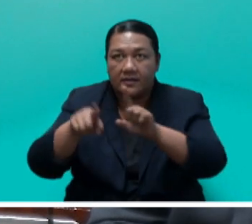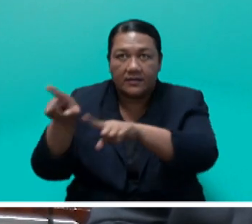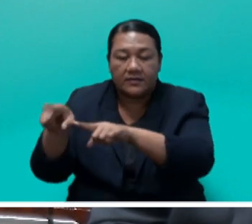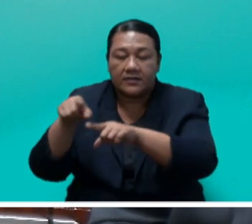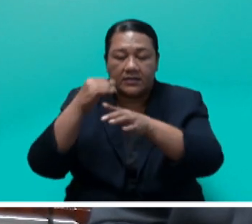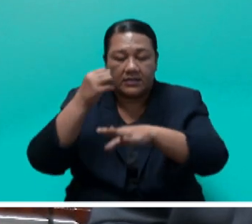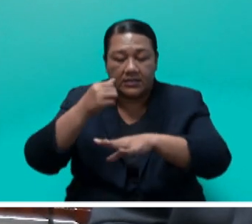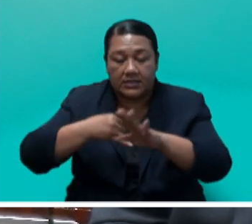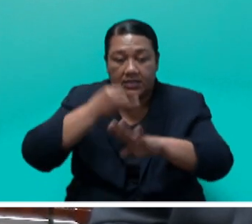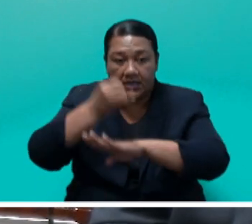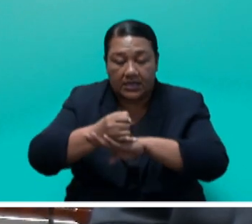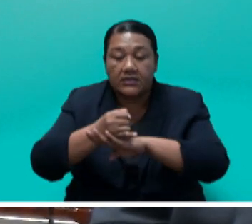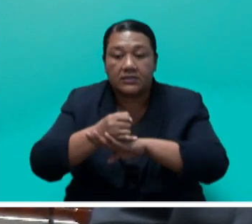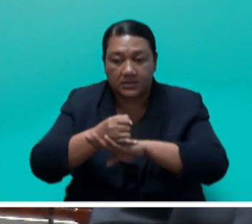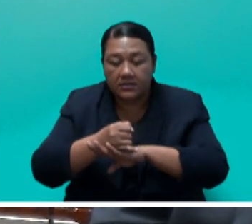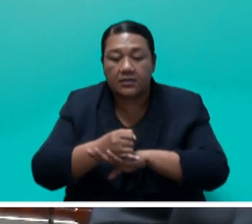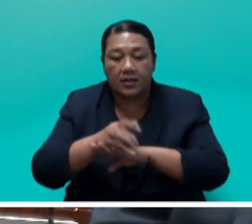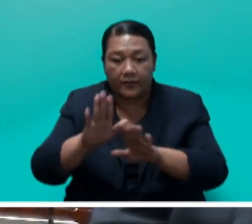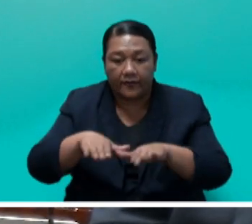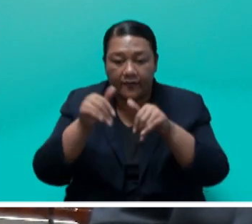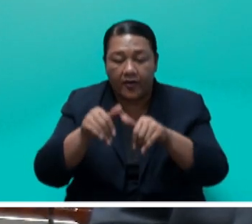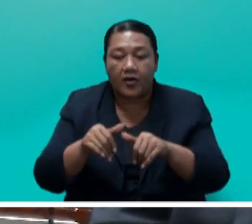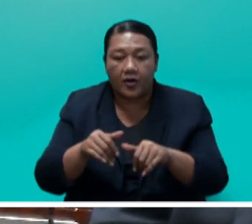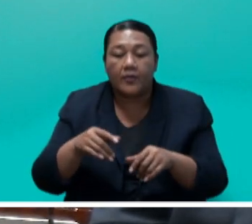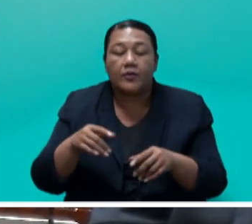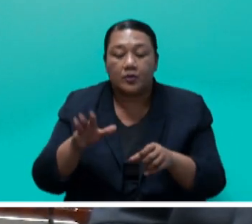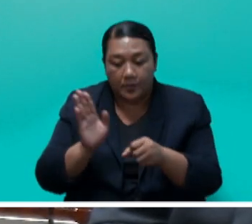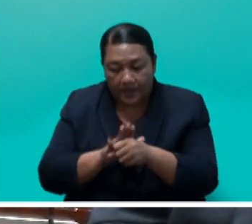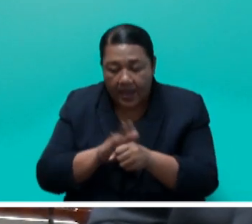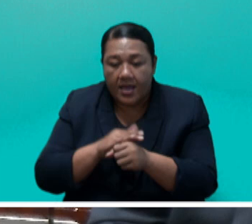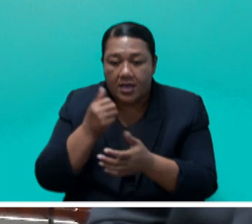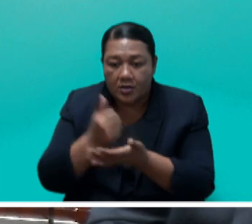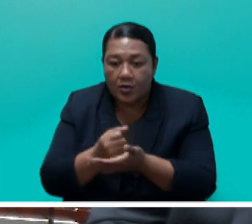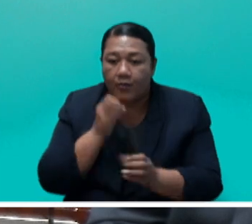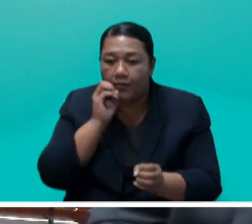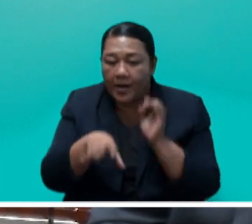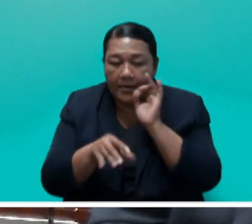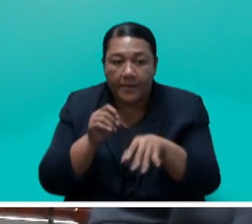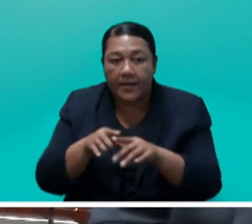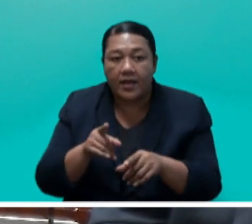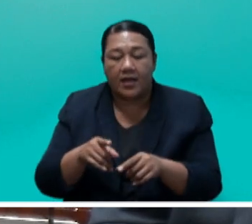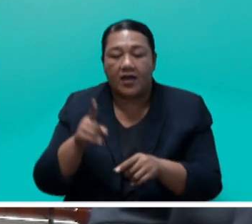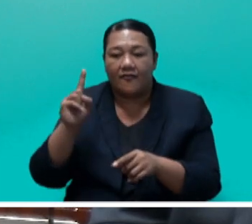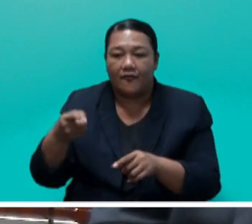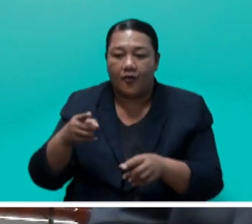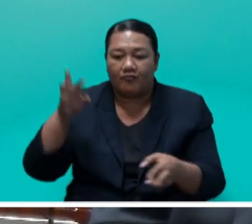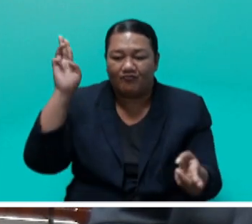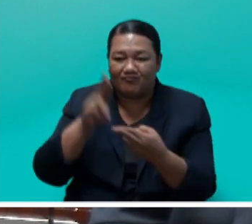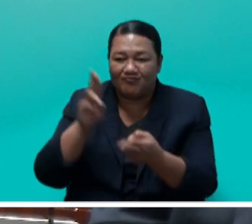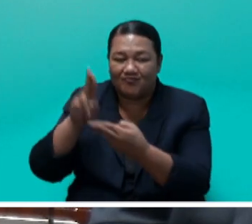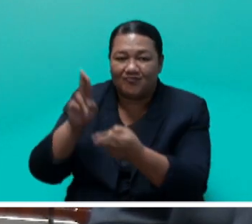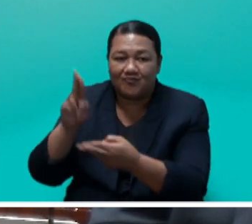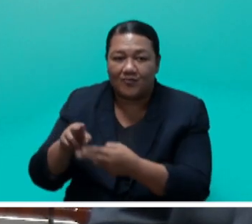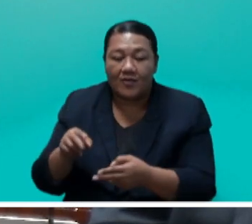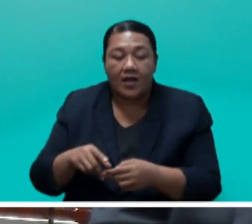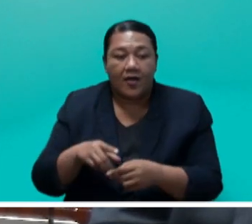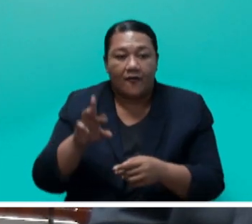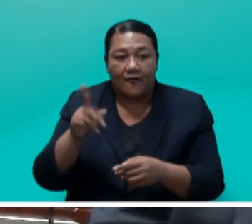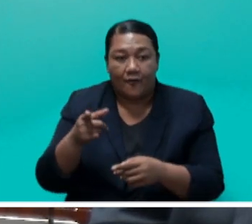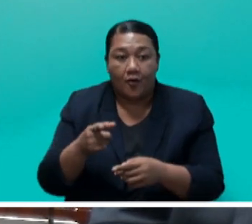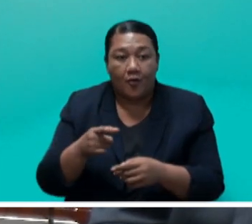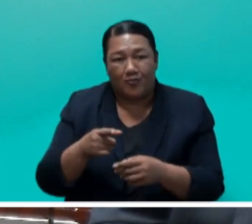to reducing greenhouse gas emissions, and we advocate for stronger measures. We have also highlighted the need for